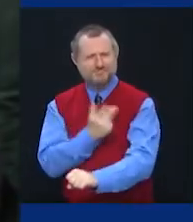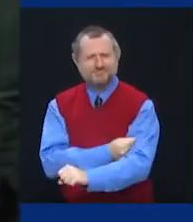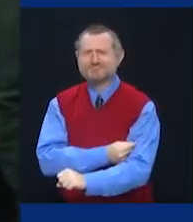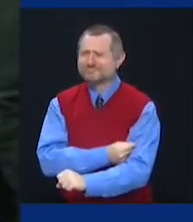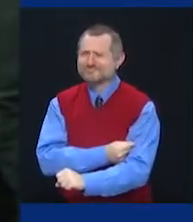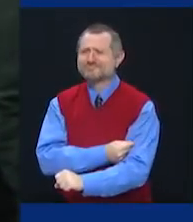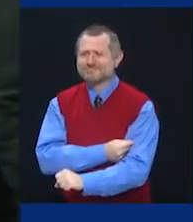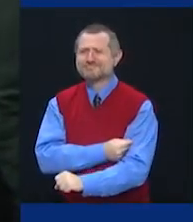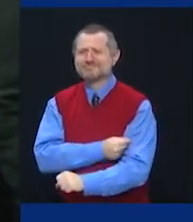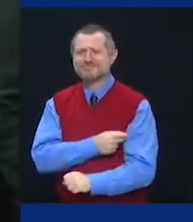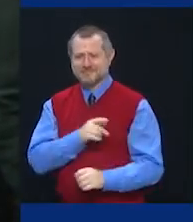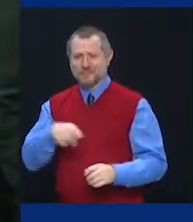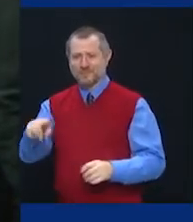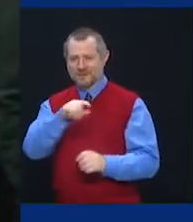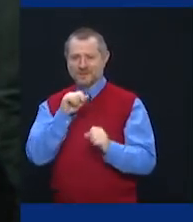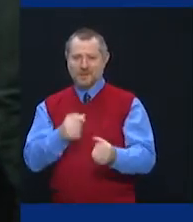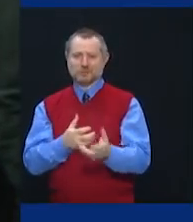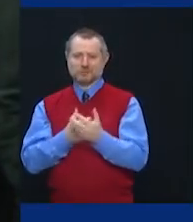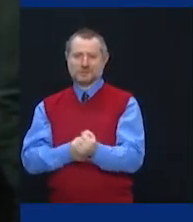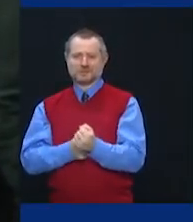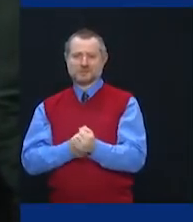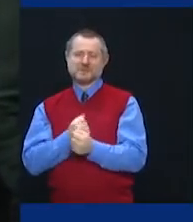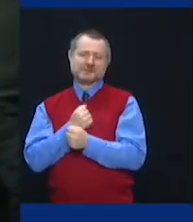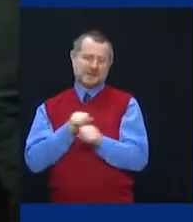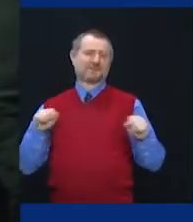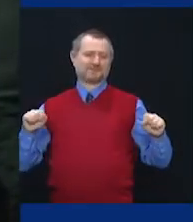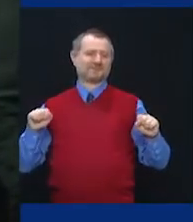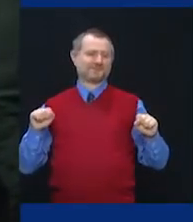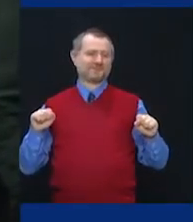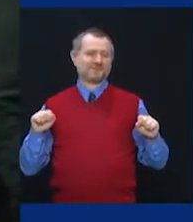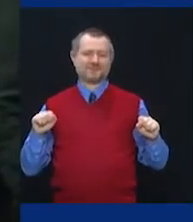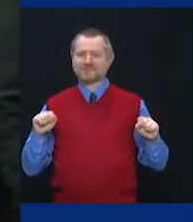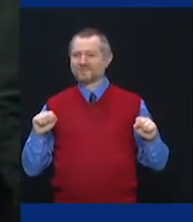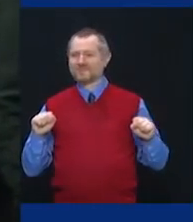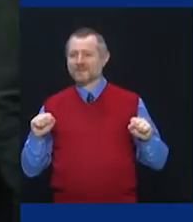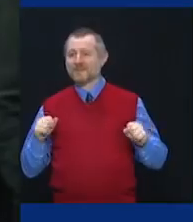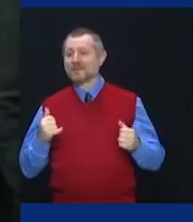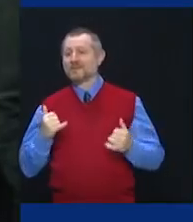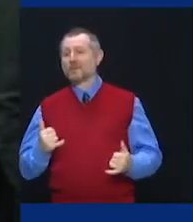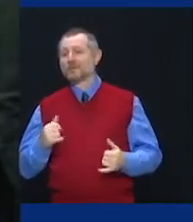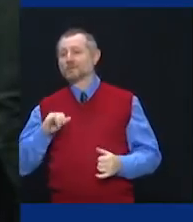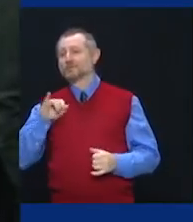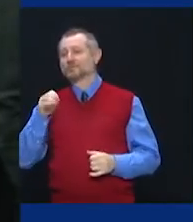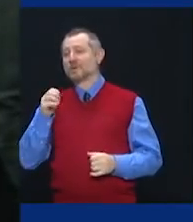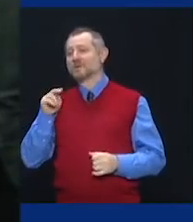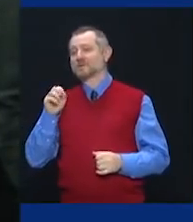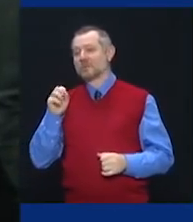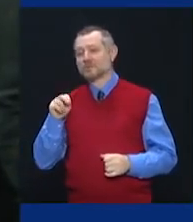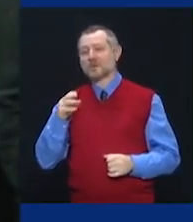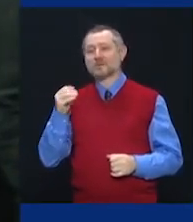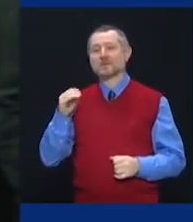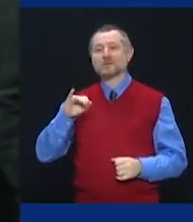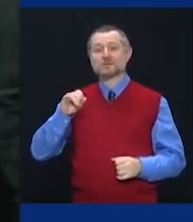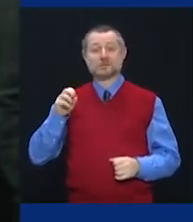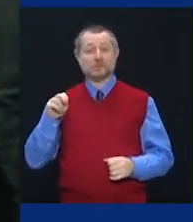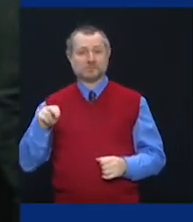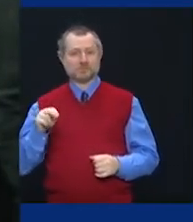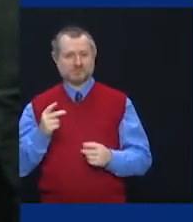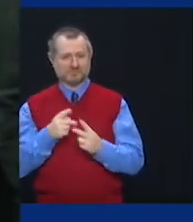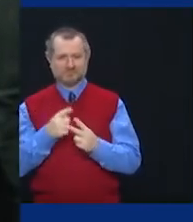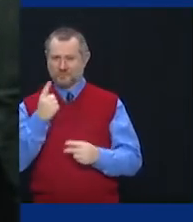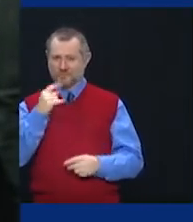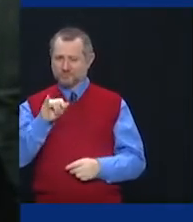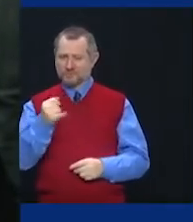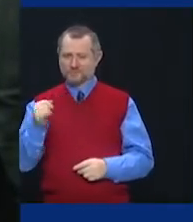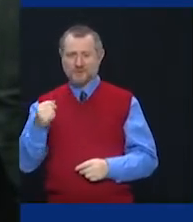it is safe to take the vaccine. We now have Johnson & Johnson. One dose, much